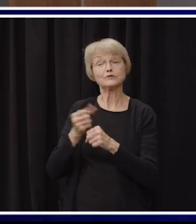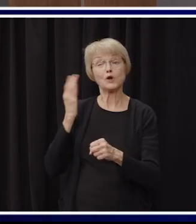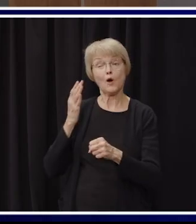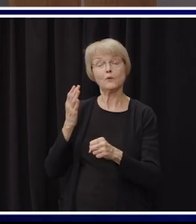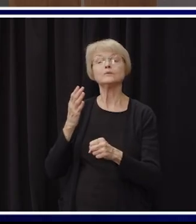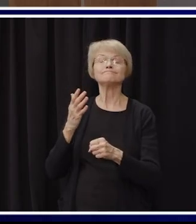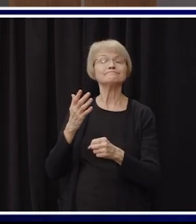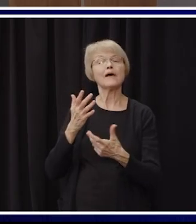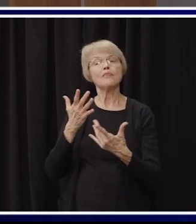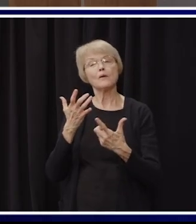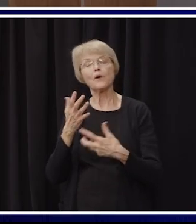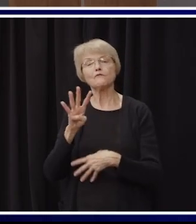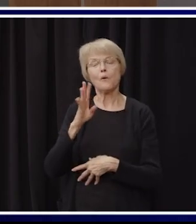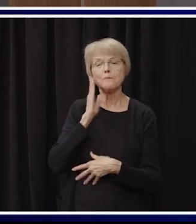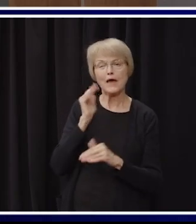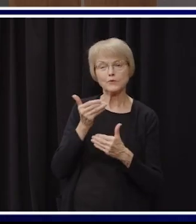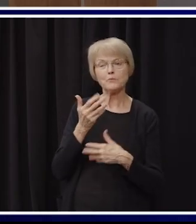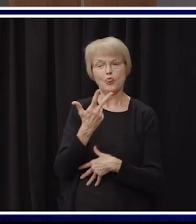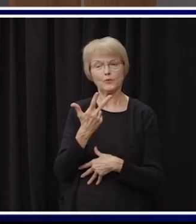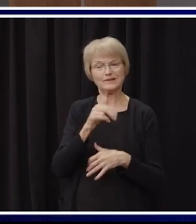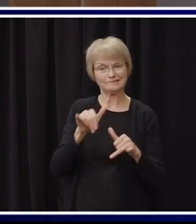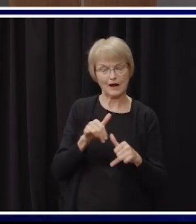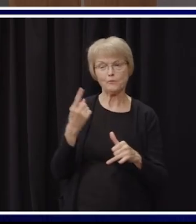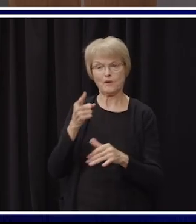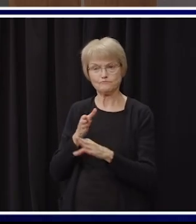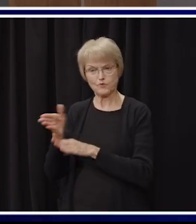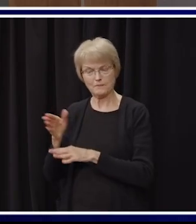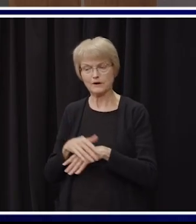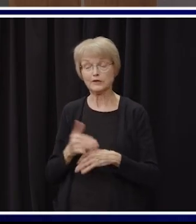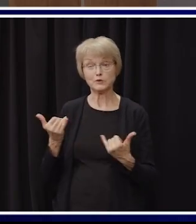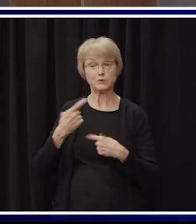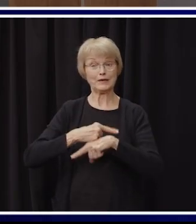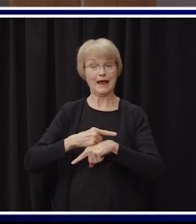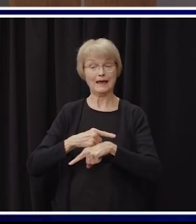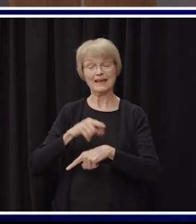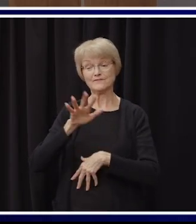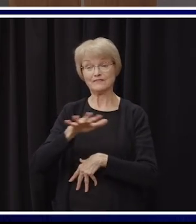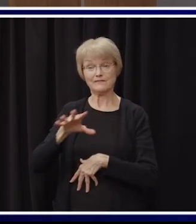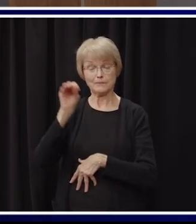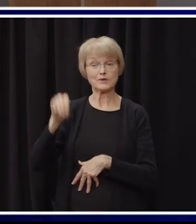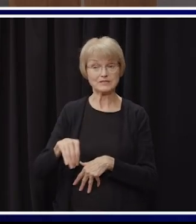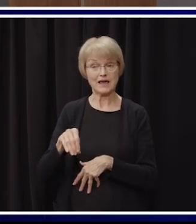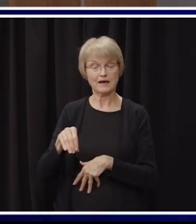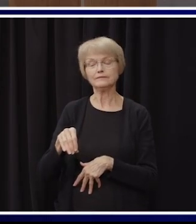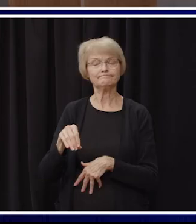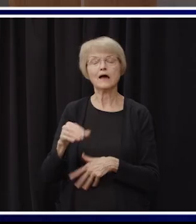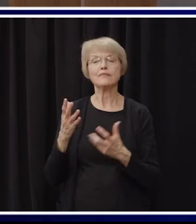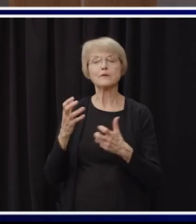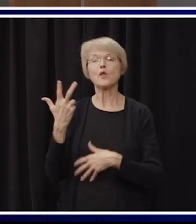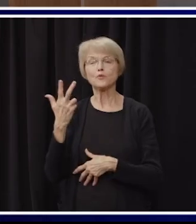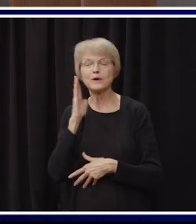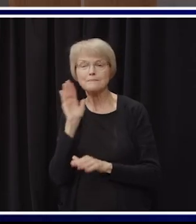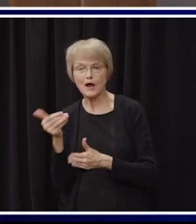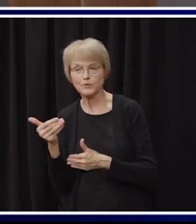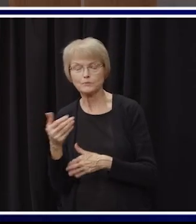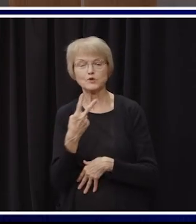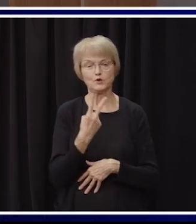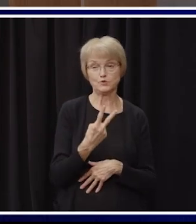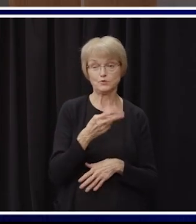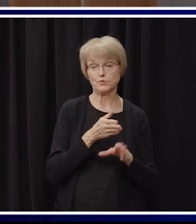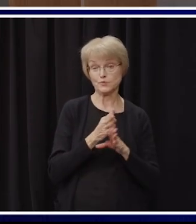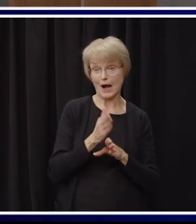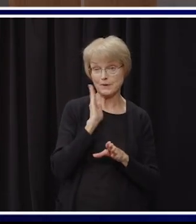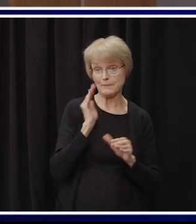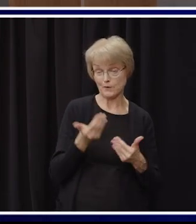3 standard and 1 primary. Fast forward to today, and the majority, 55%, say that they want 3 bedrooms, 2